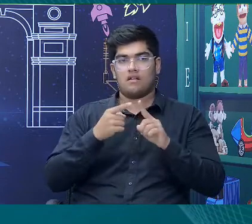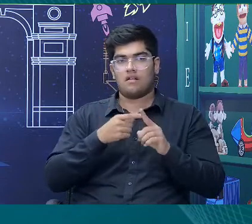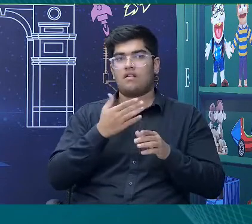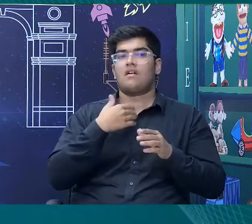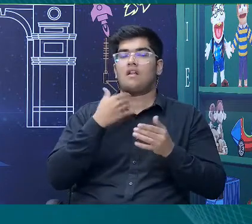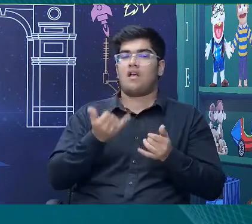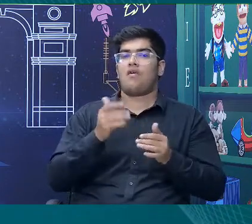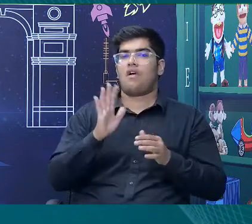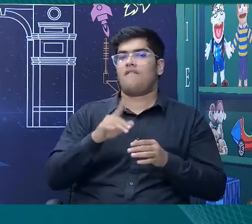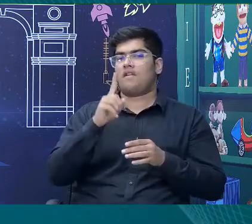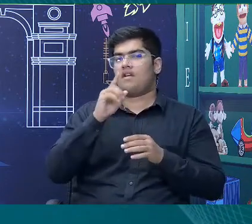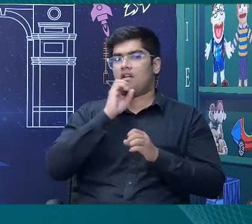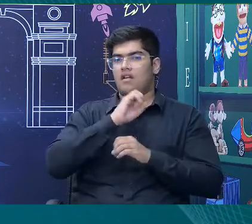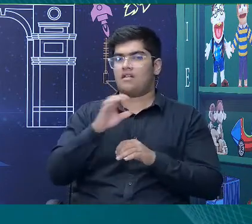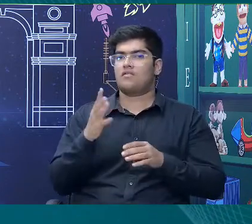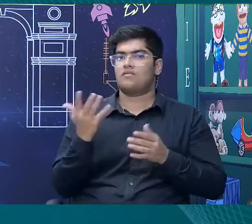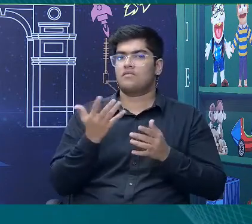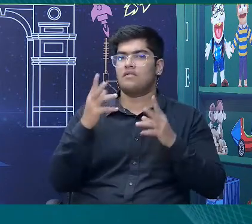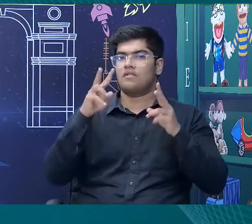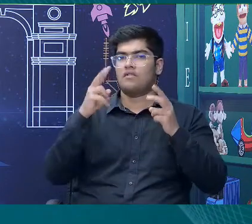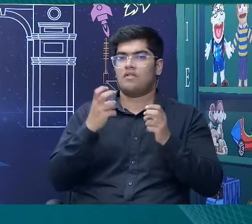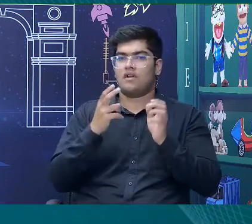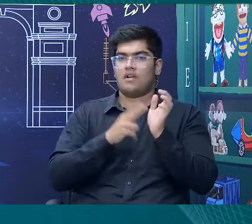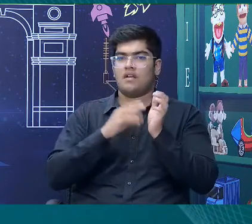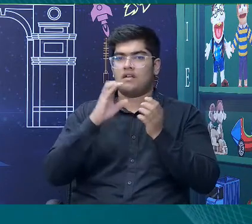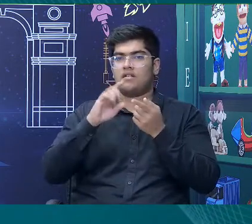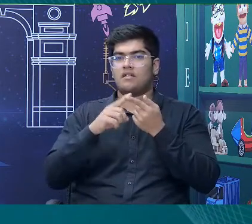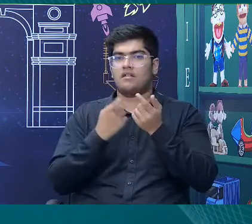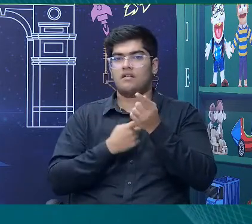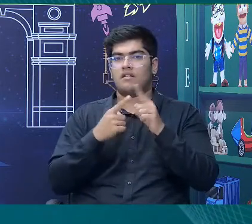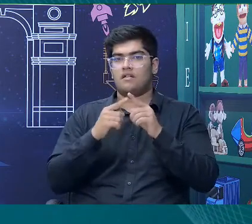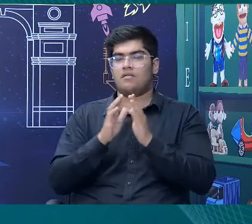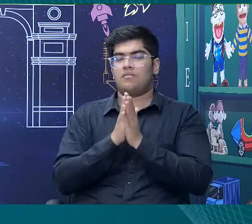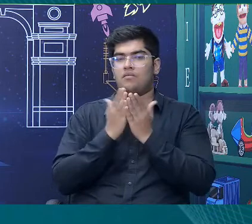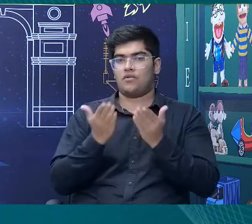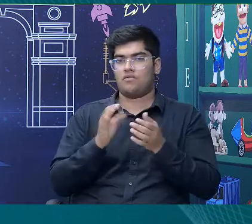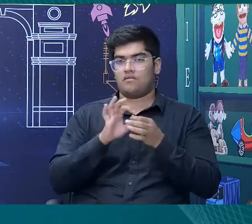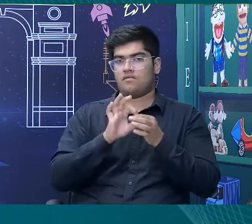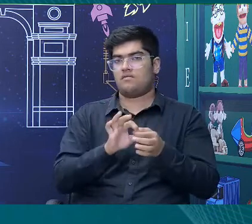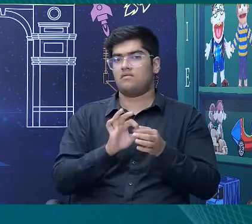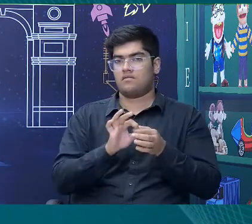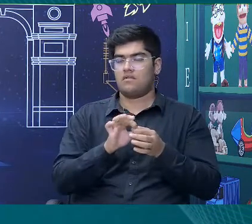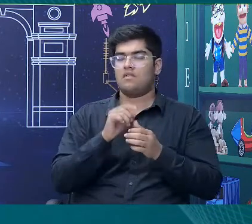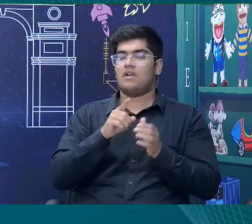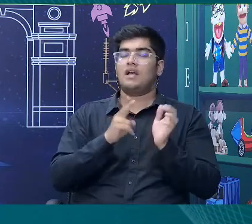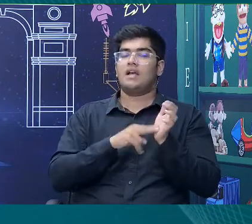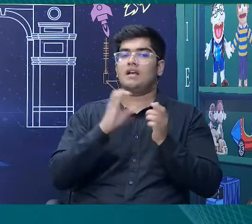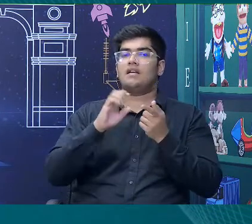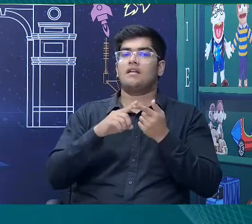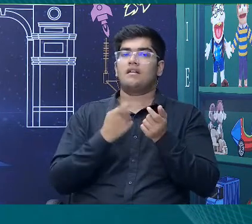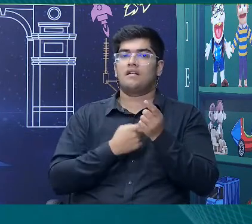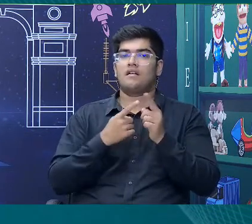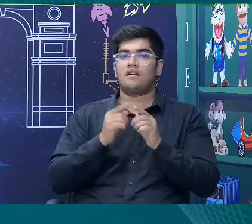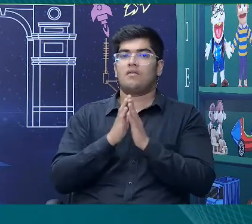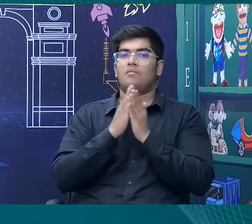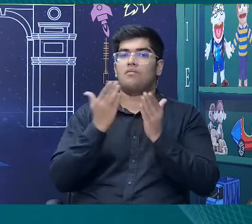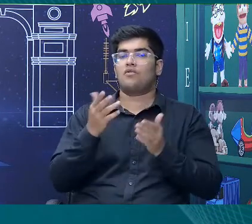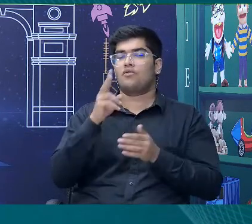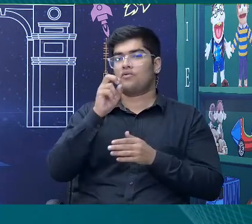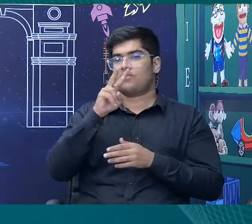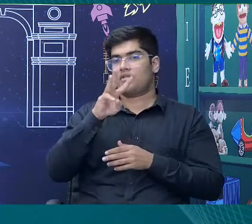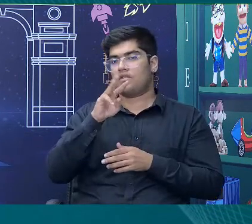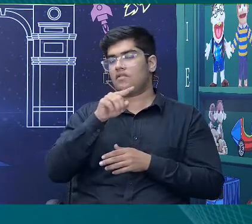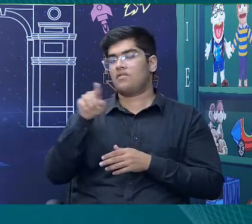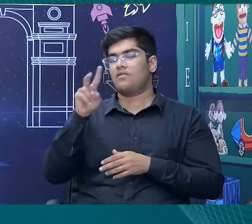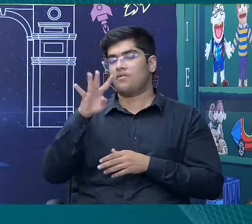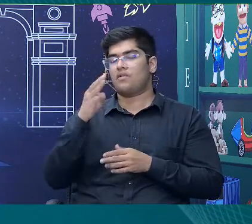an announcement to make, and that is related to NCERT textbooks. And NCERT textbook for the session